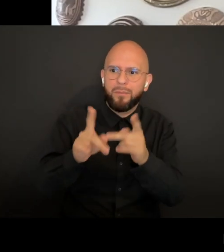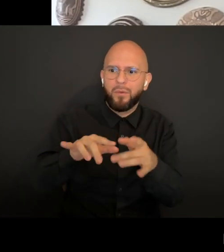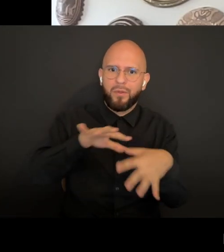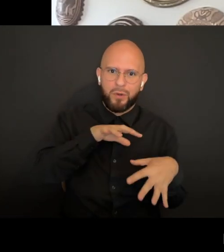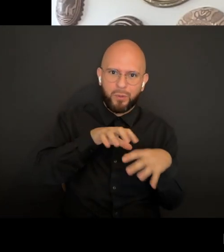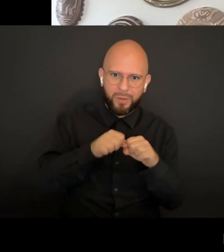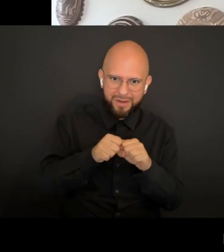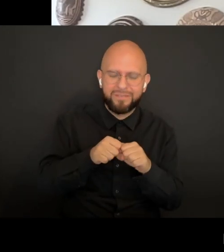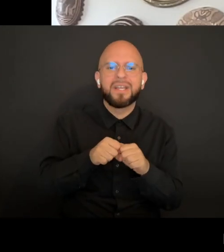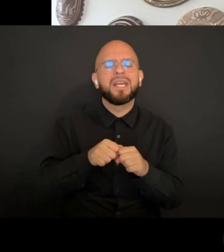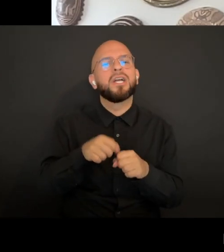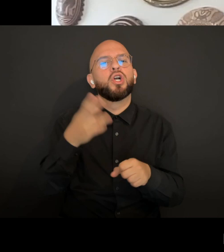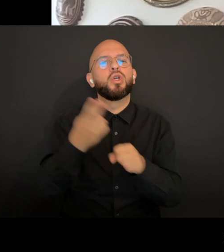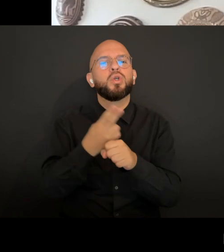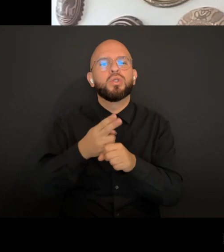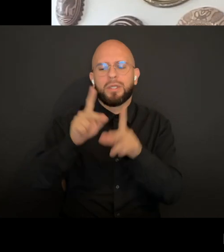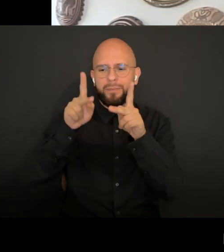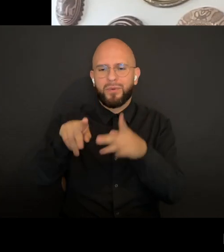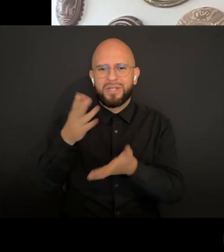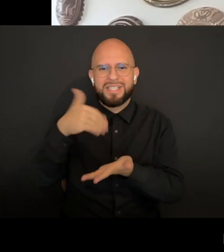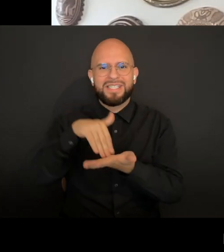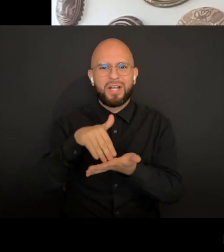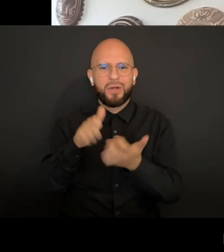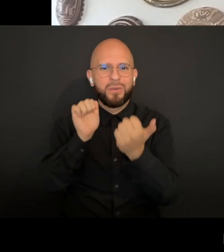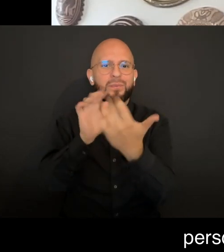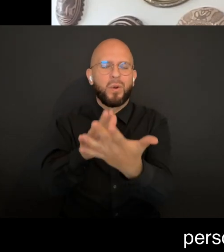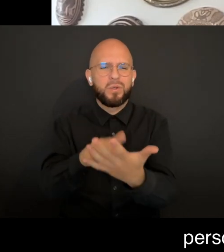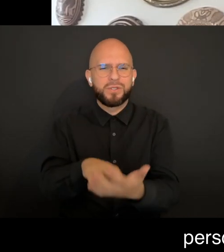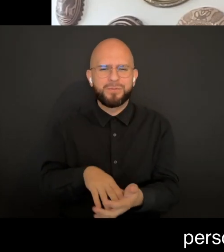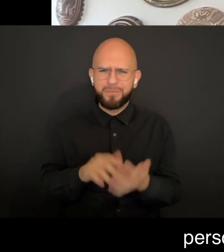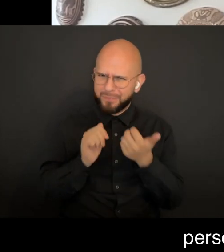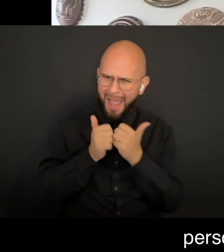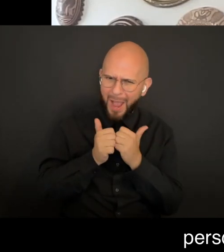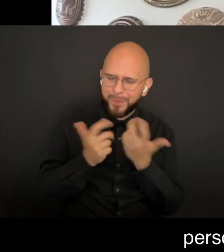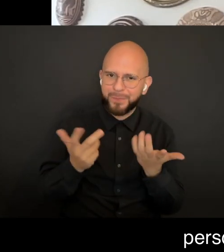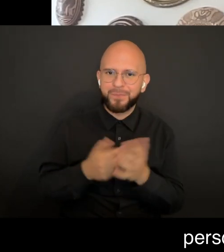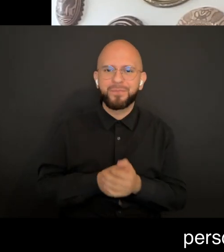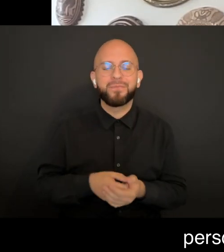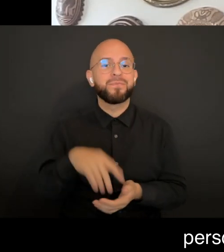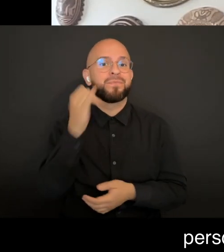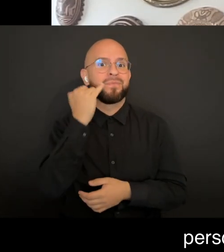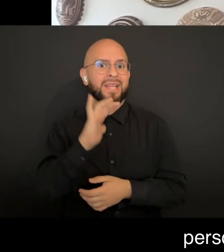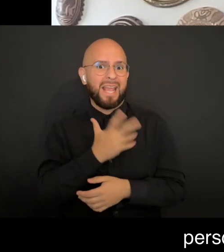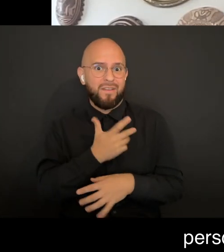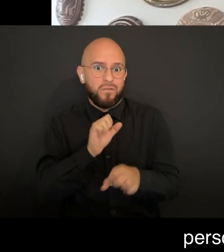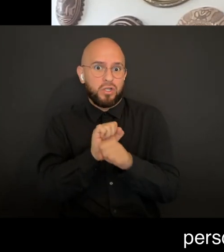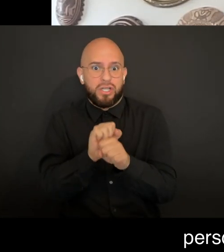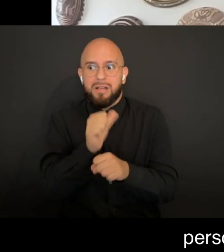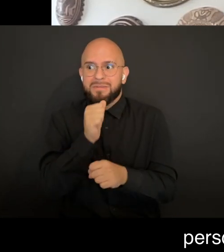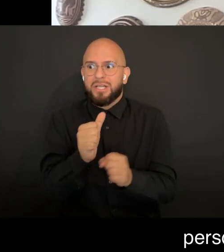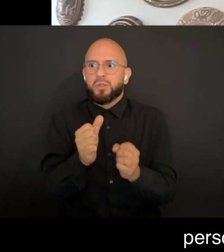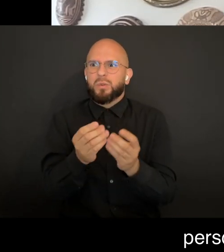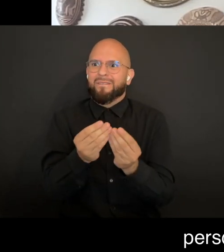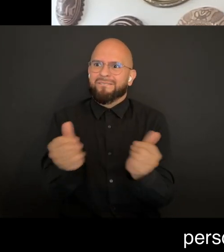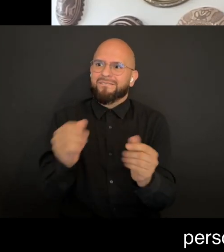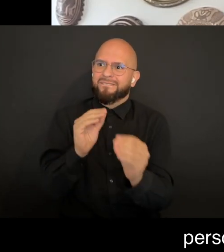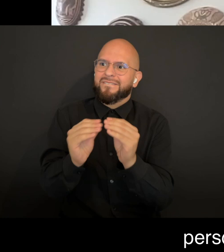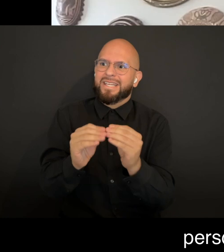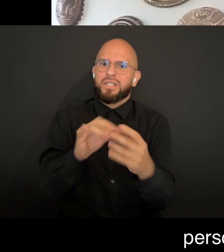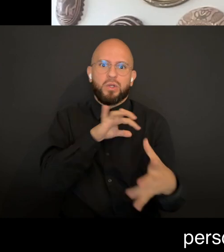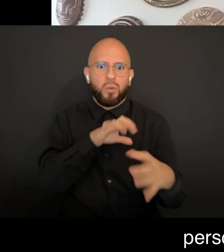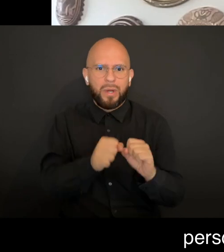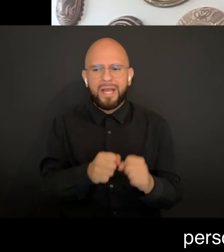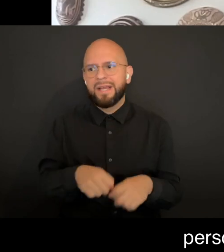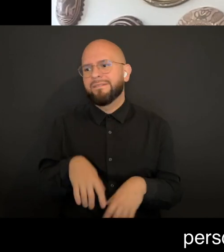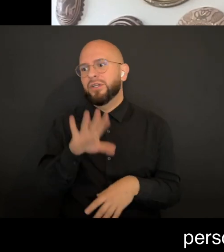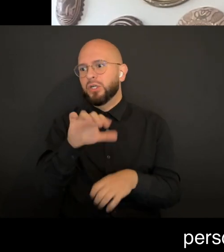that you think about supporting people who are grieving in person-centered ways. How do we do that? If our job is